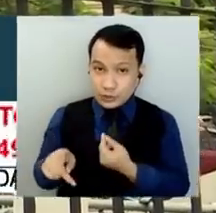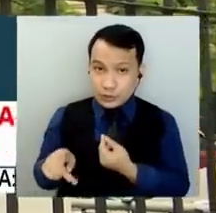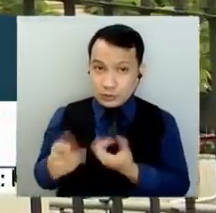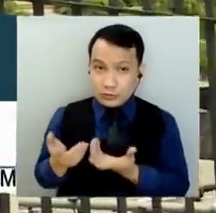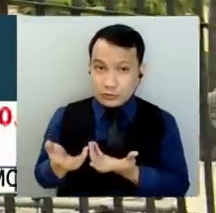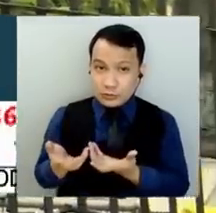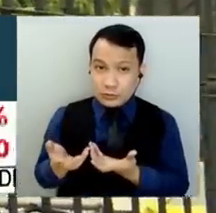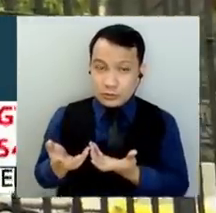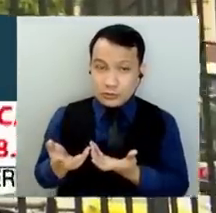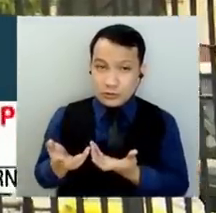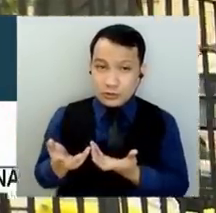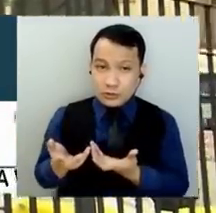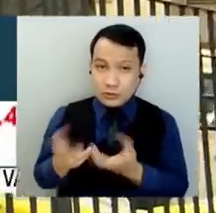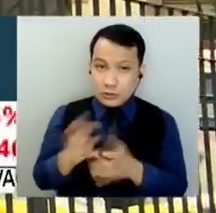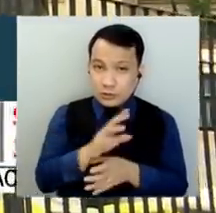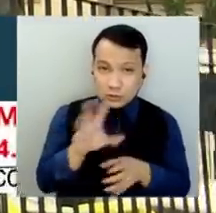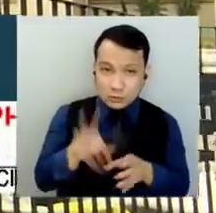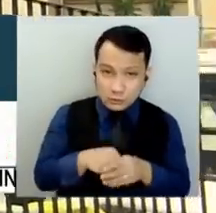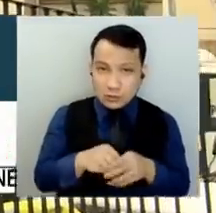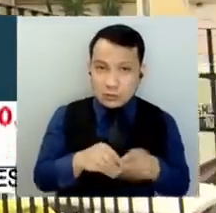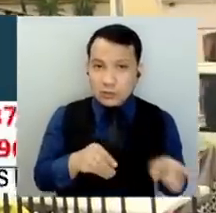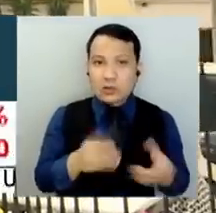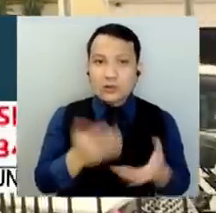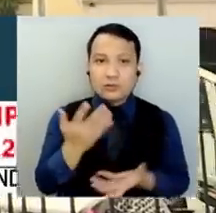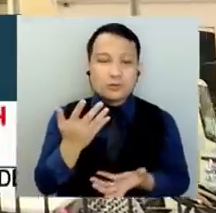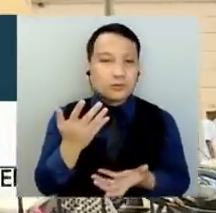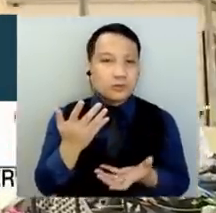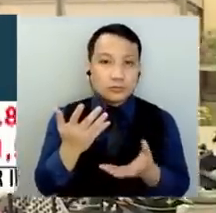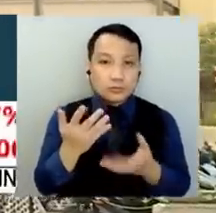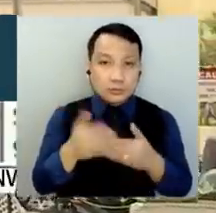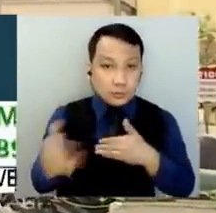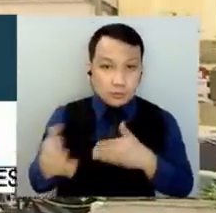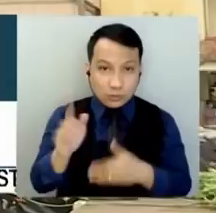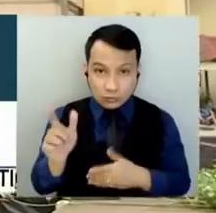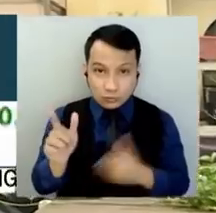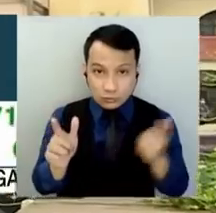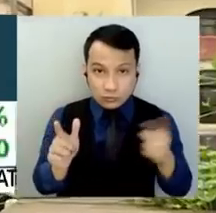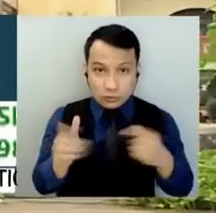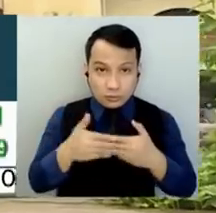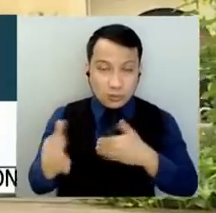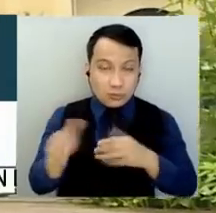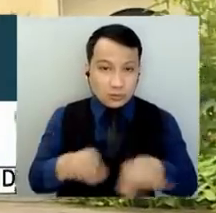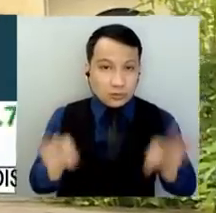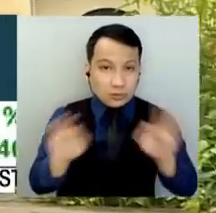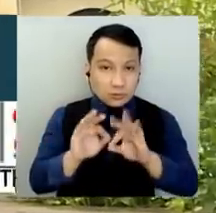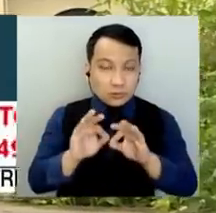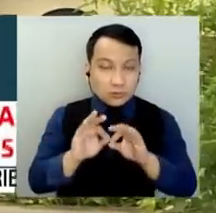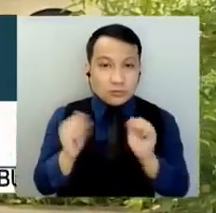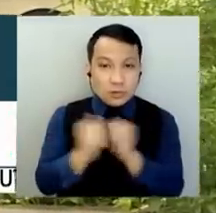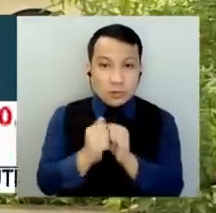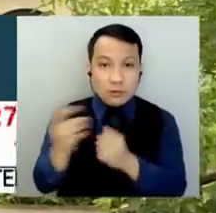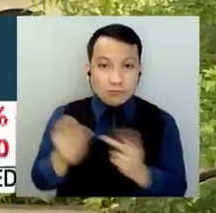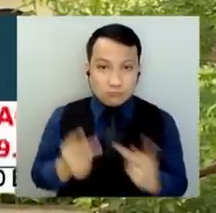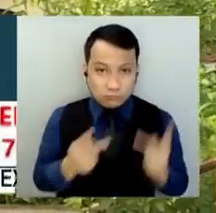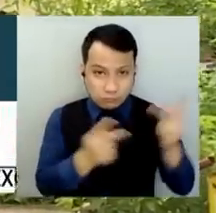was included for release in 2021 as part of their